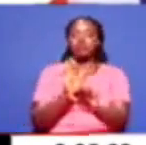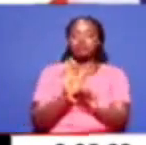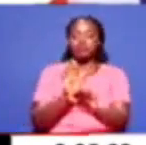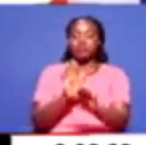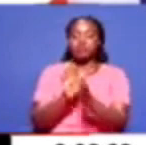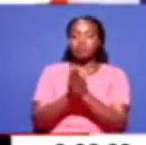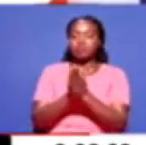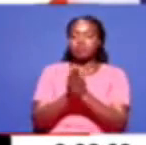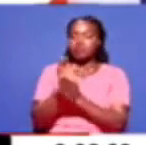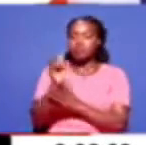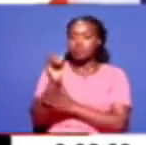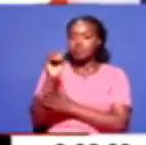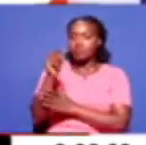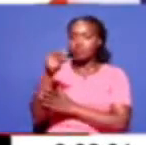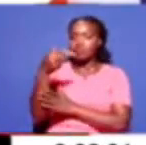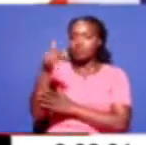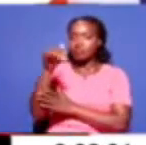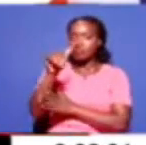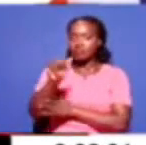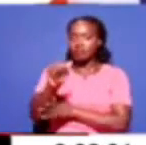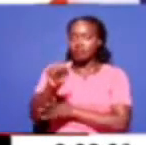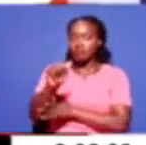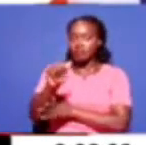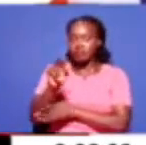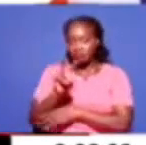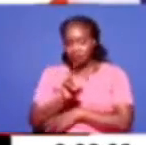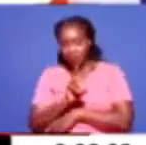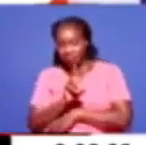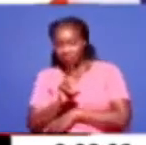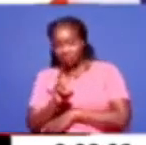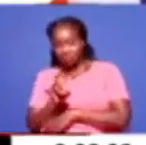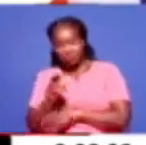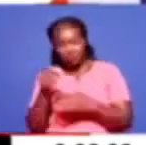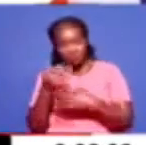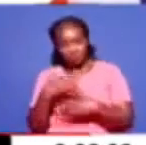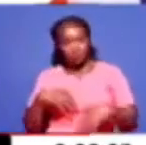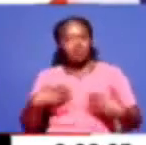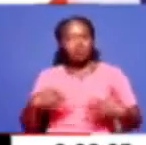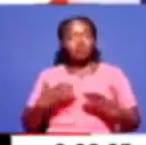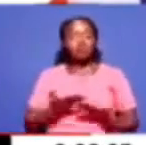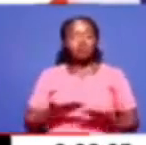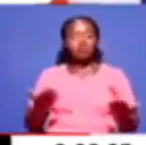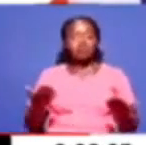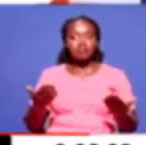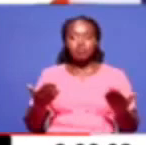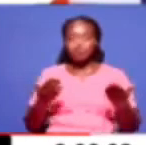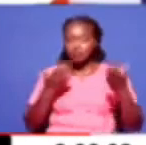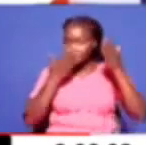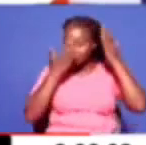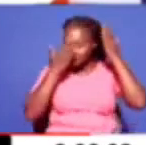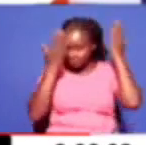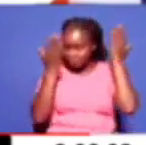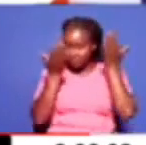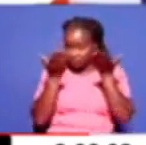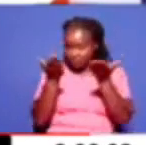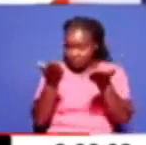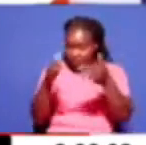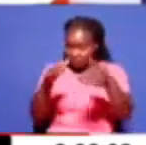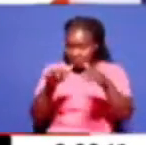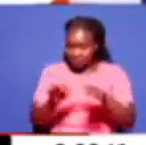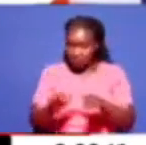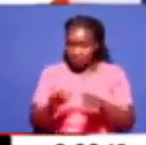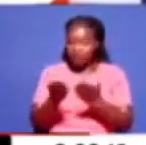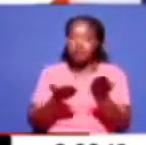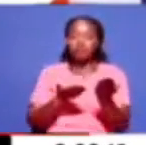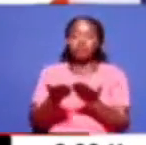Othaya, and watch the amazing homily by Bishop Anthony Moheri, which says we